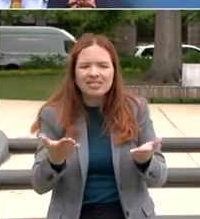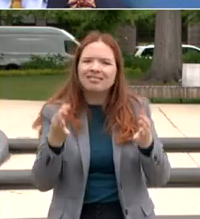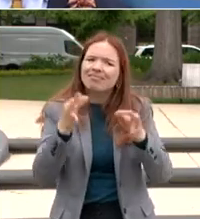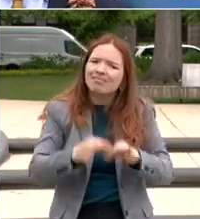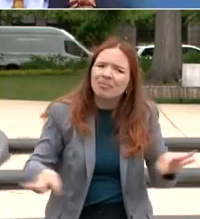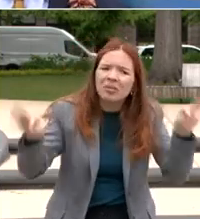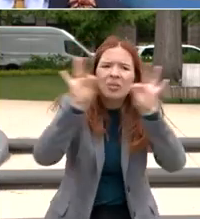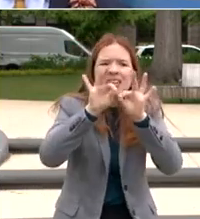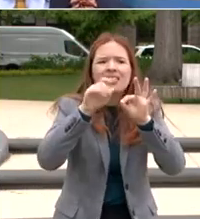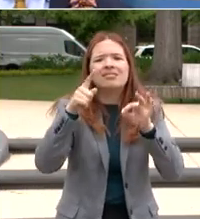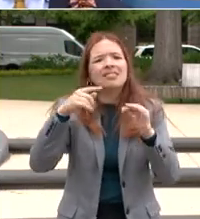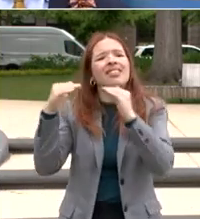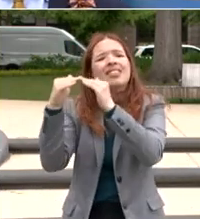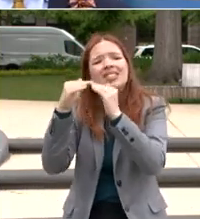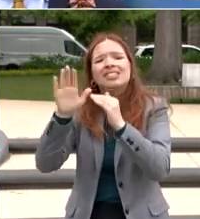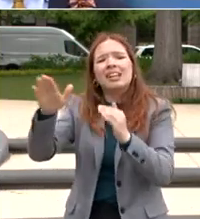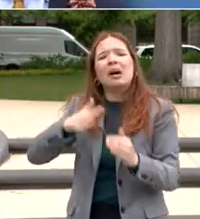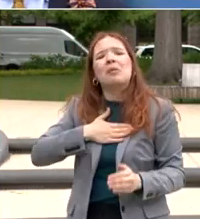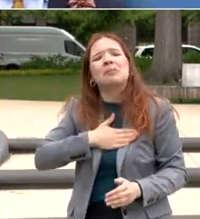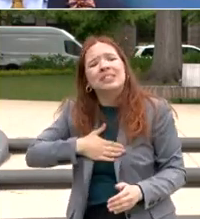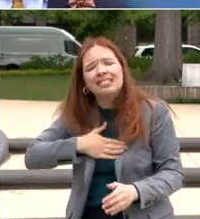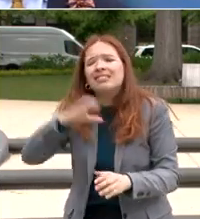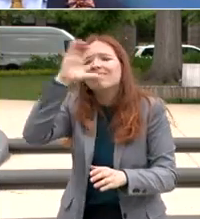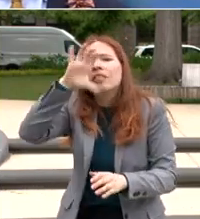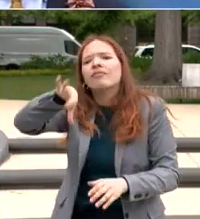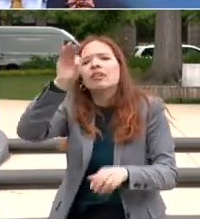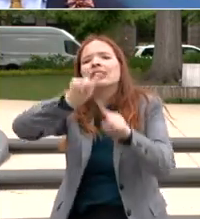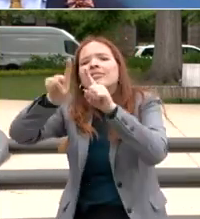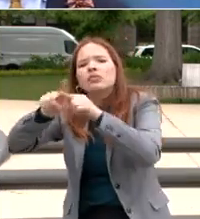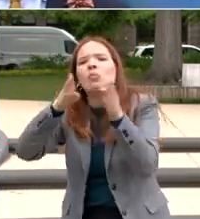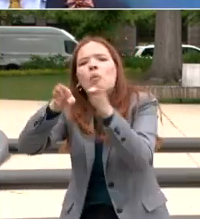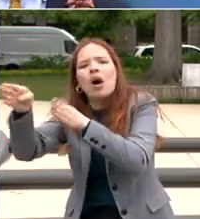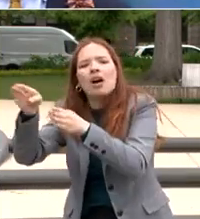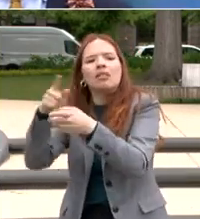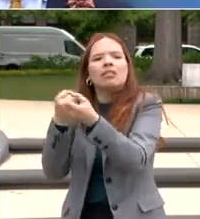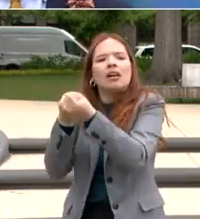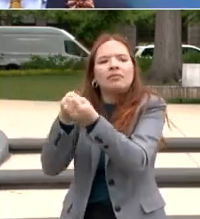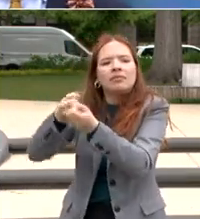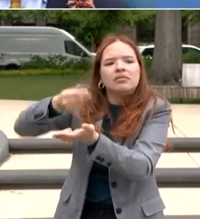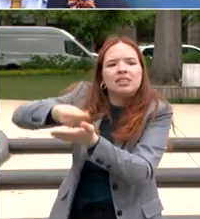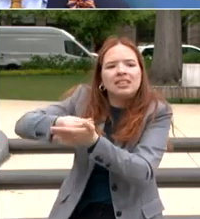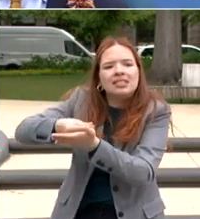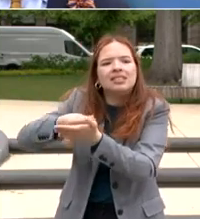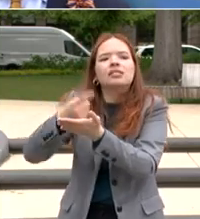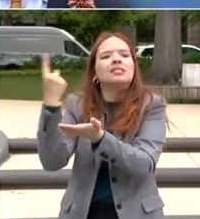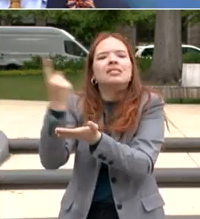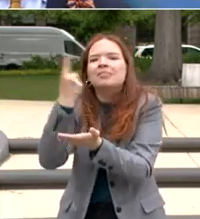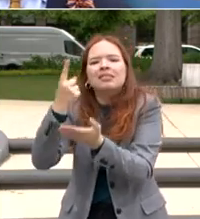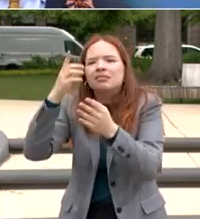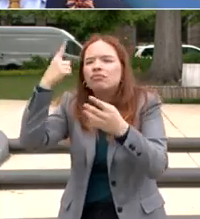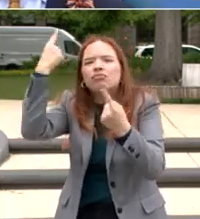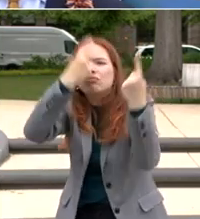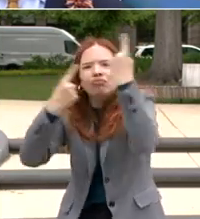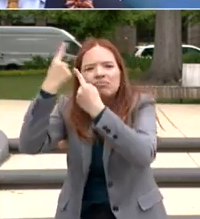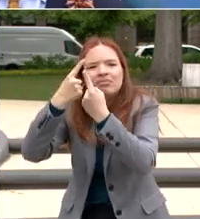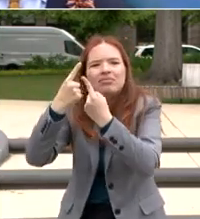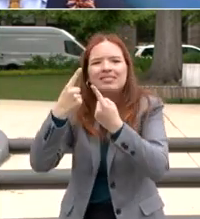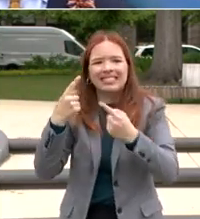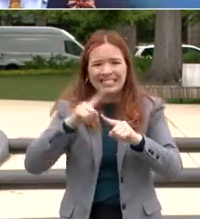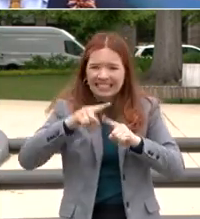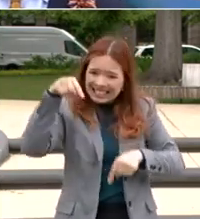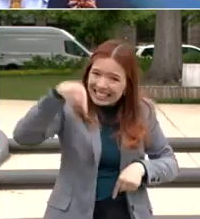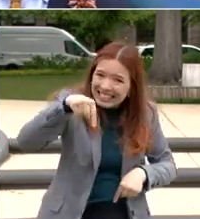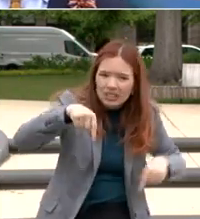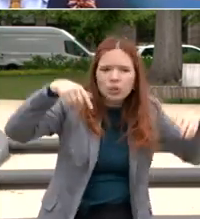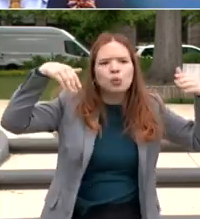to find funding elsewhere for other priorities that they have, and recognizing that a thriving downtown